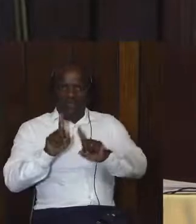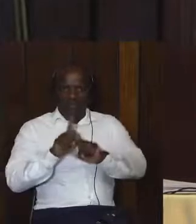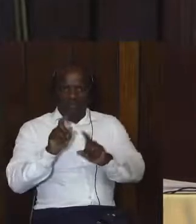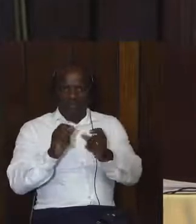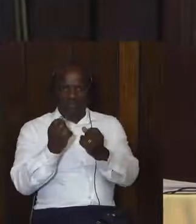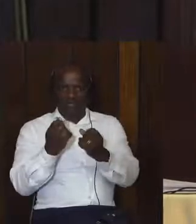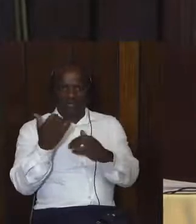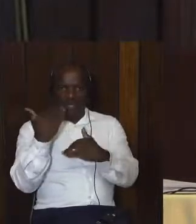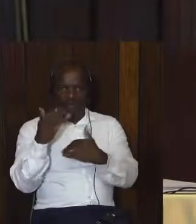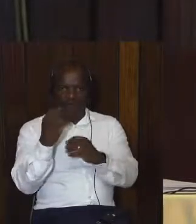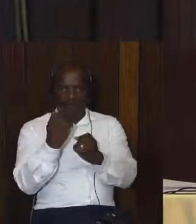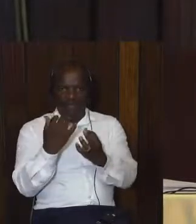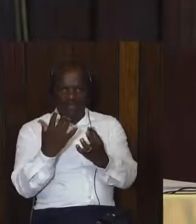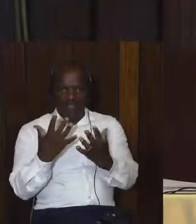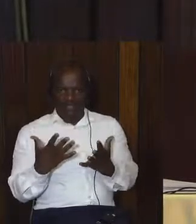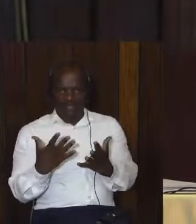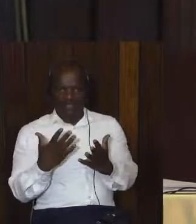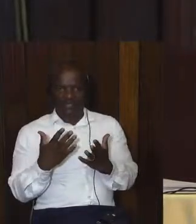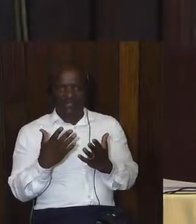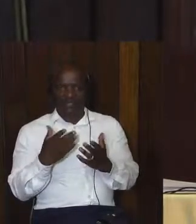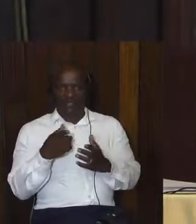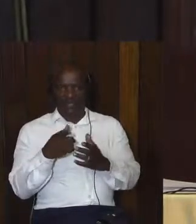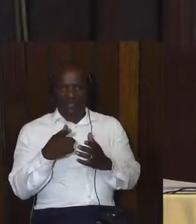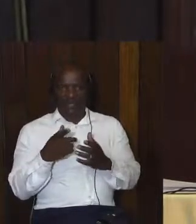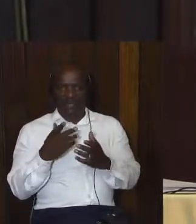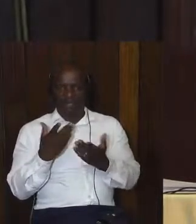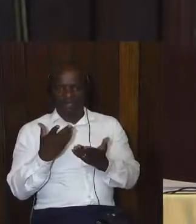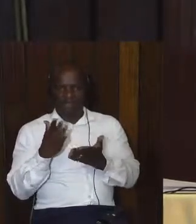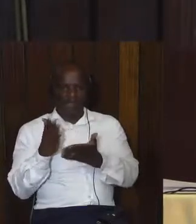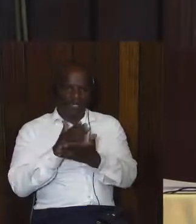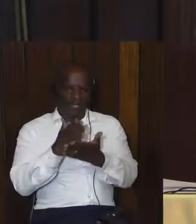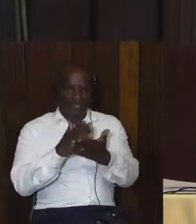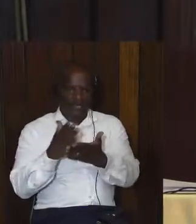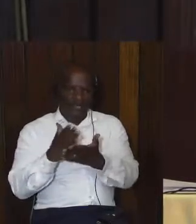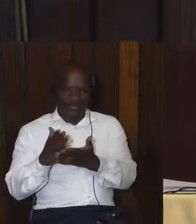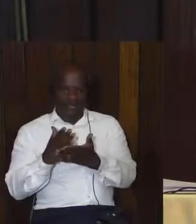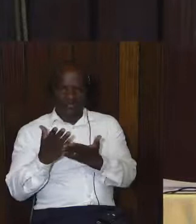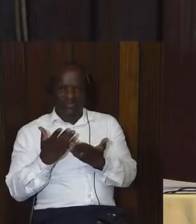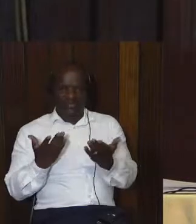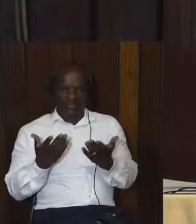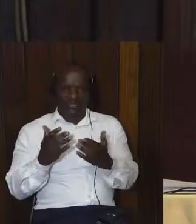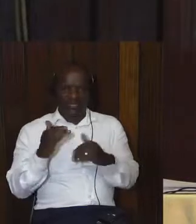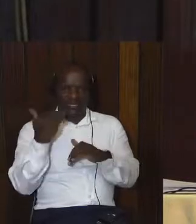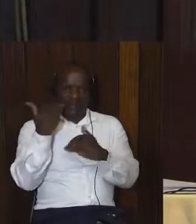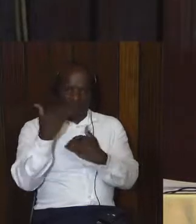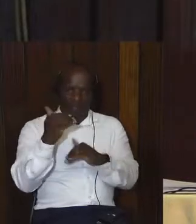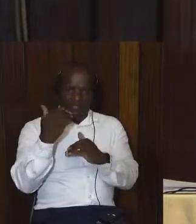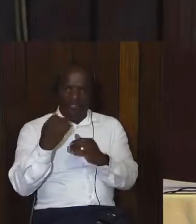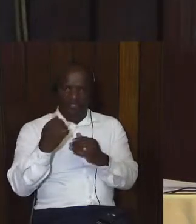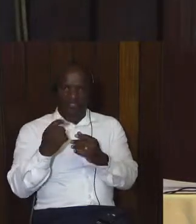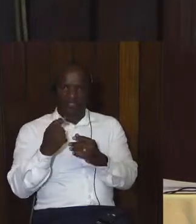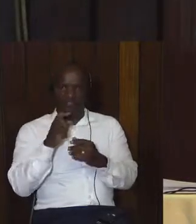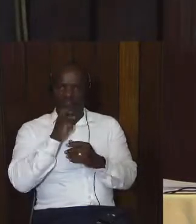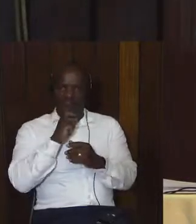would you be able to share with us as to what that budget would have been used for